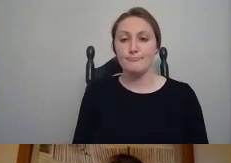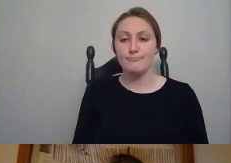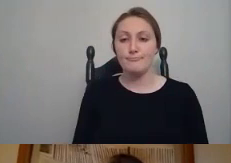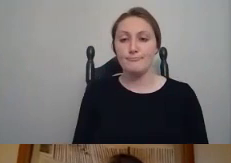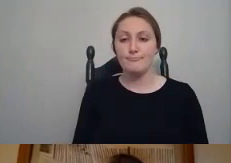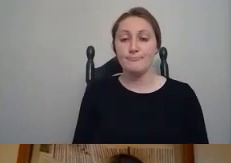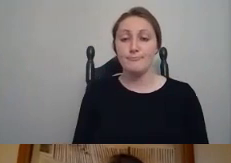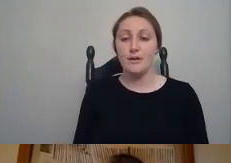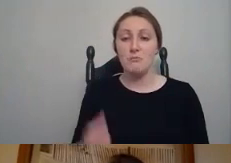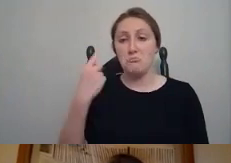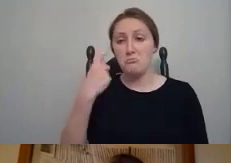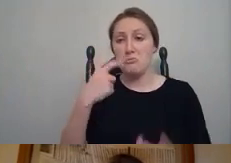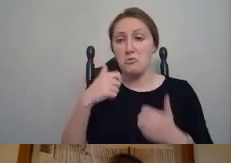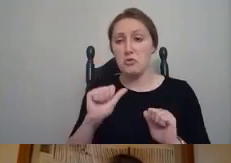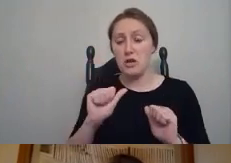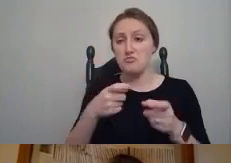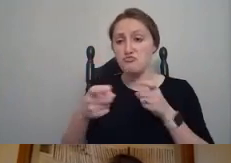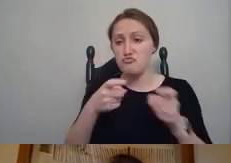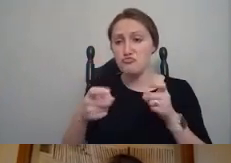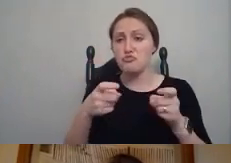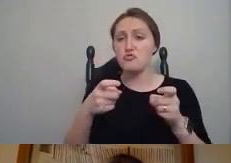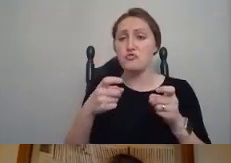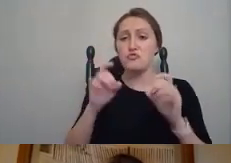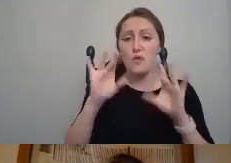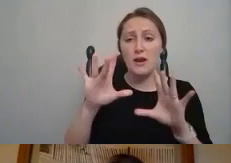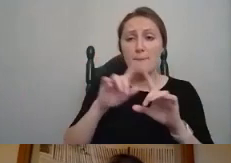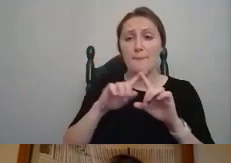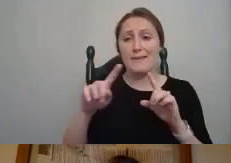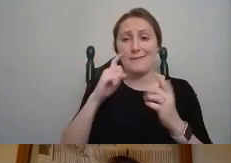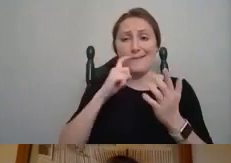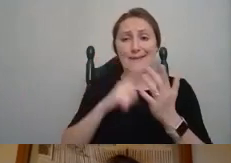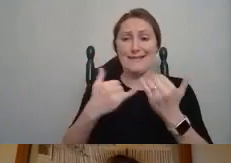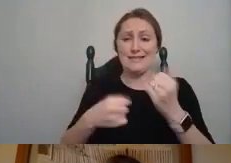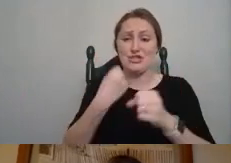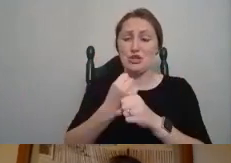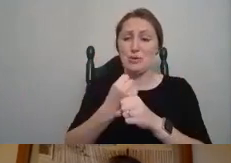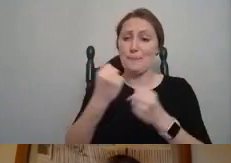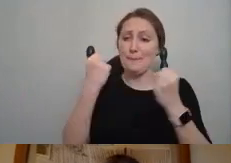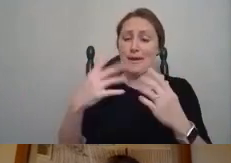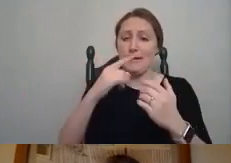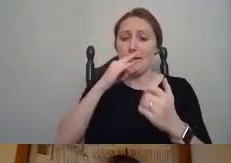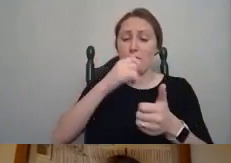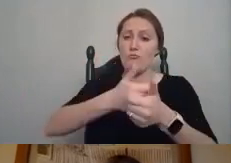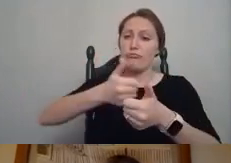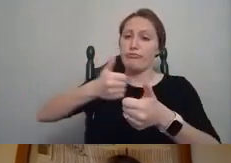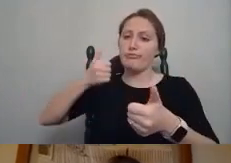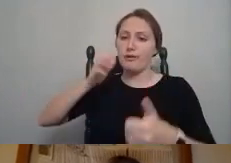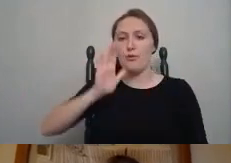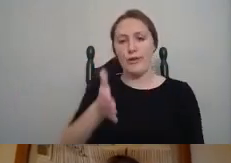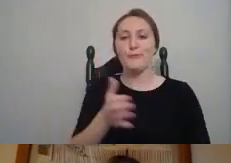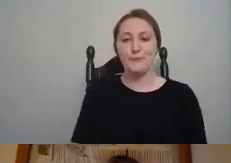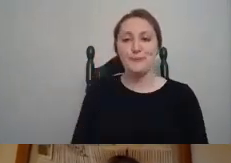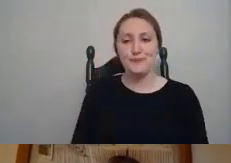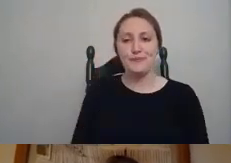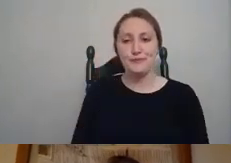Understanding that we're trying to manage for a crisis, needing to recognize that this year will likely set a huge group of kids behind for the learning curve. What